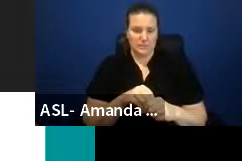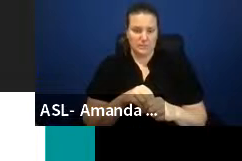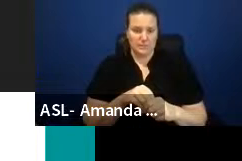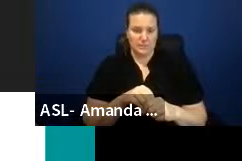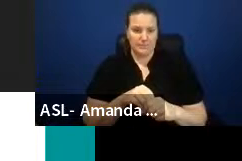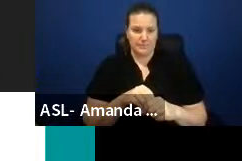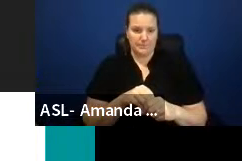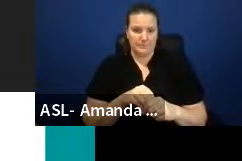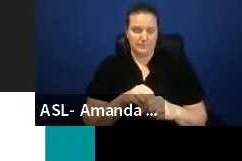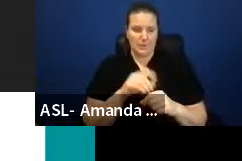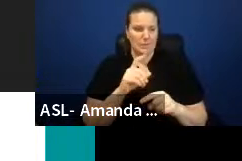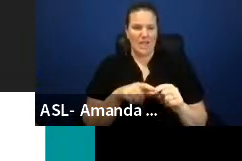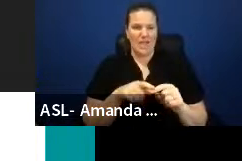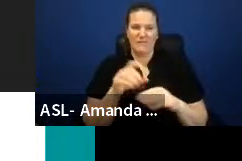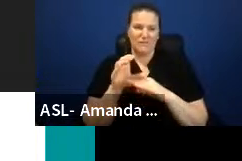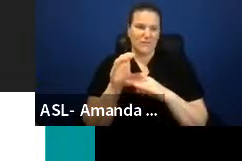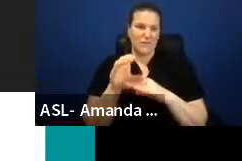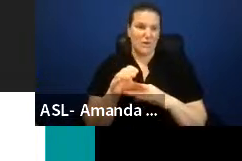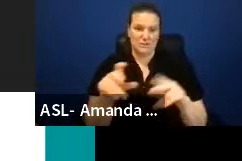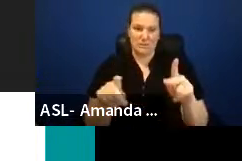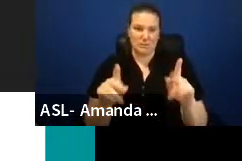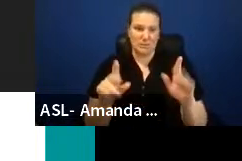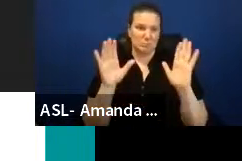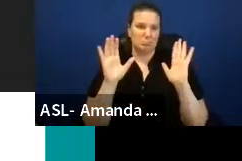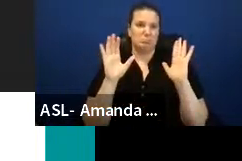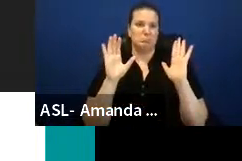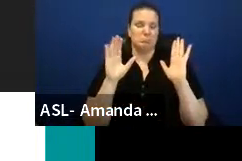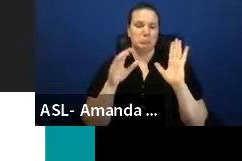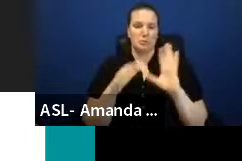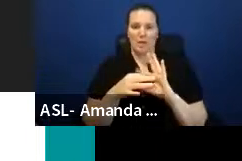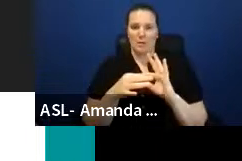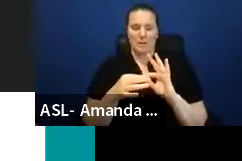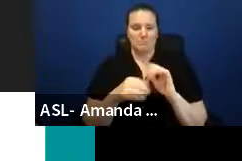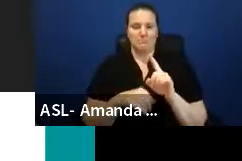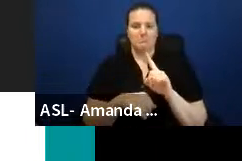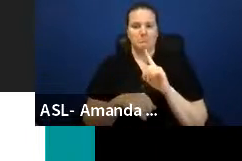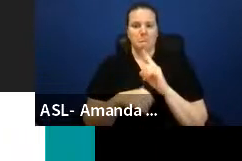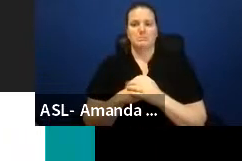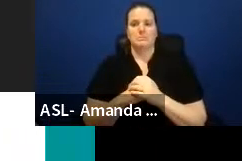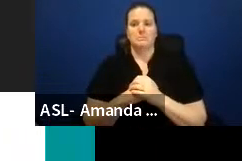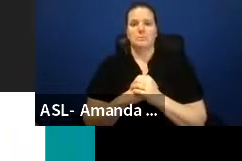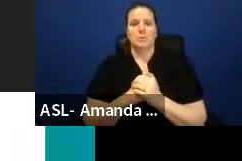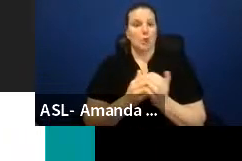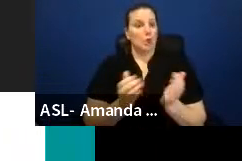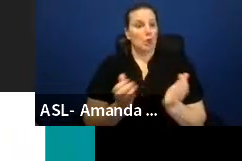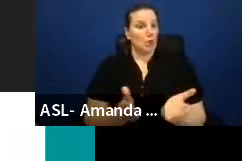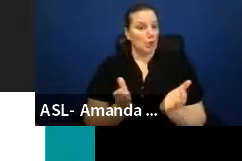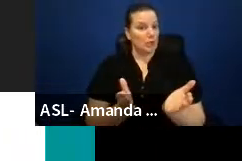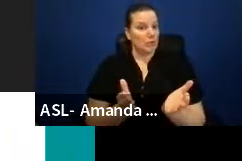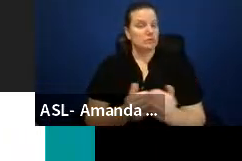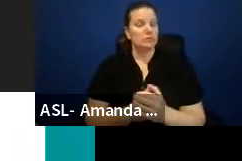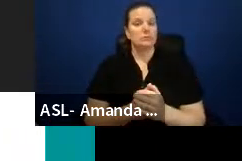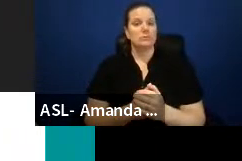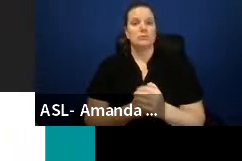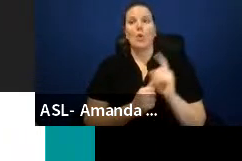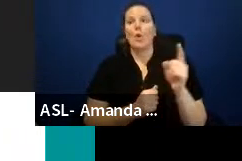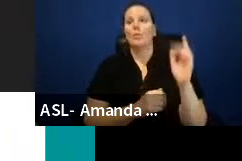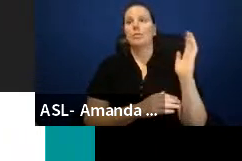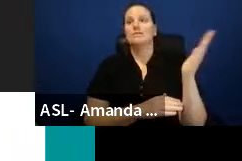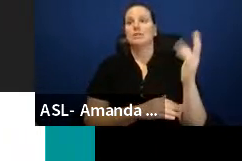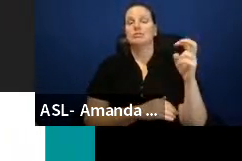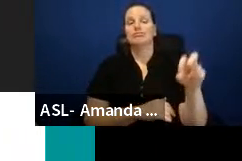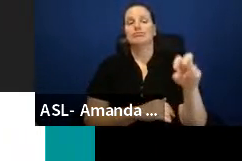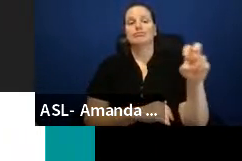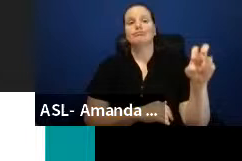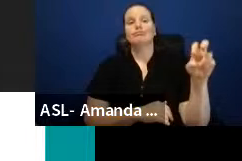You cannot drag people to comment. We can encourage them. We can go and make presentations.